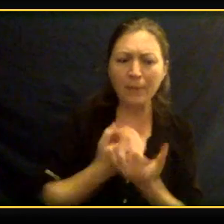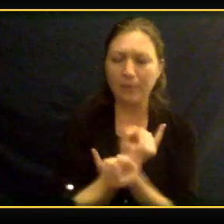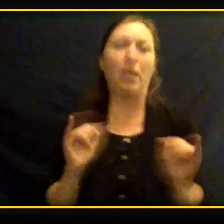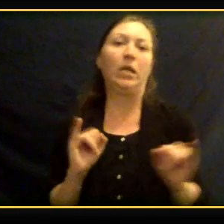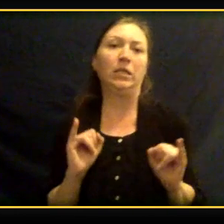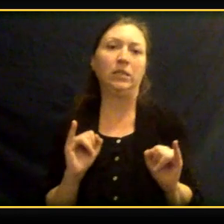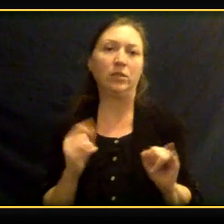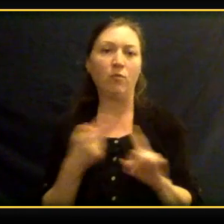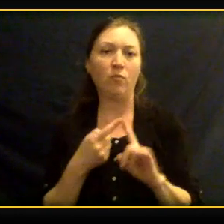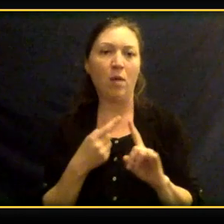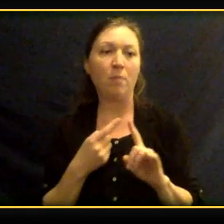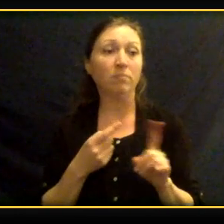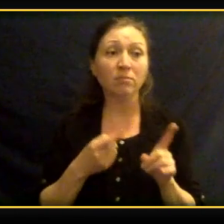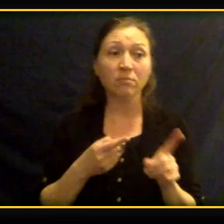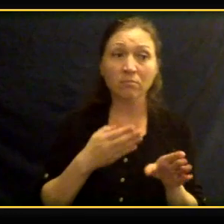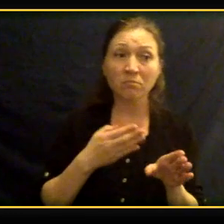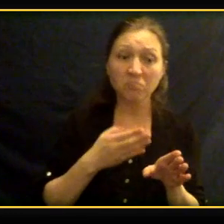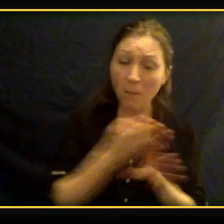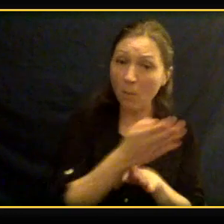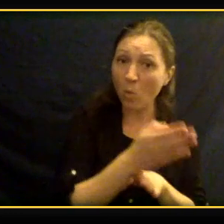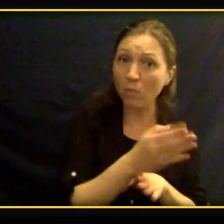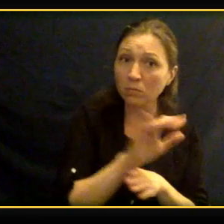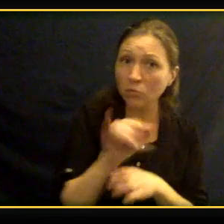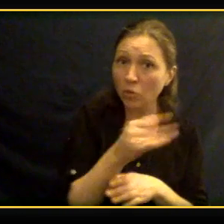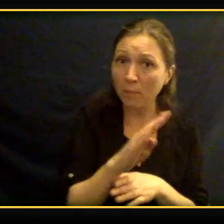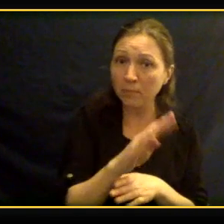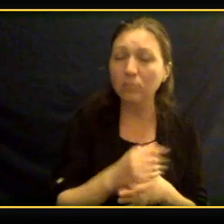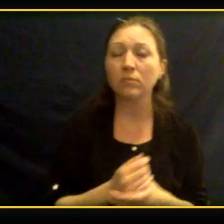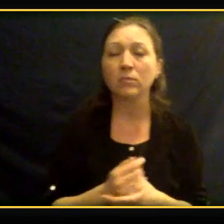have, and we're very grateful for your support.